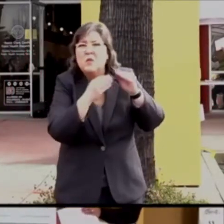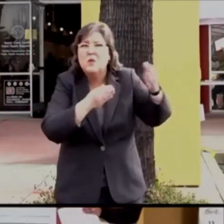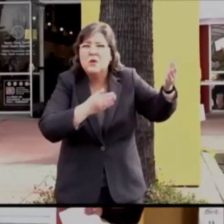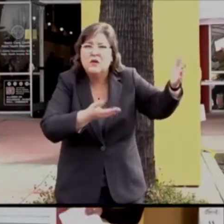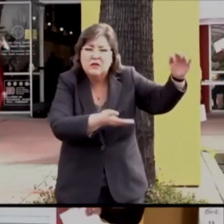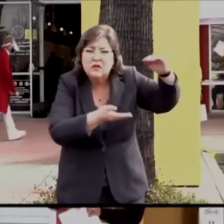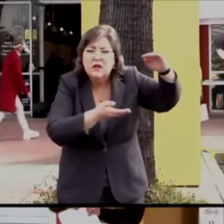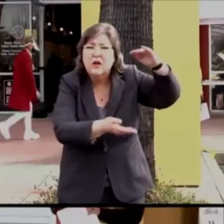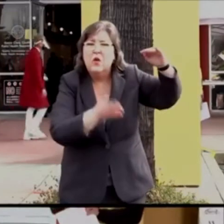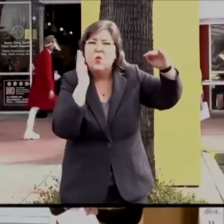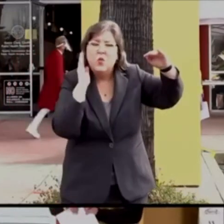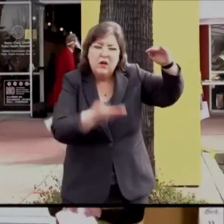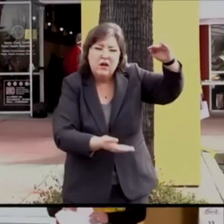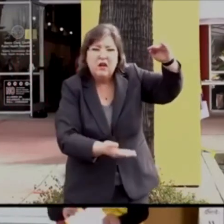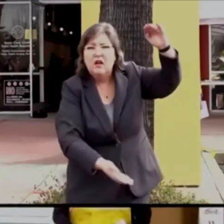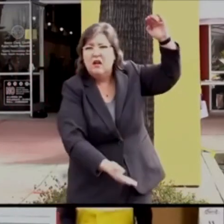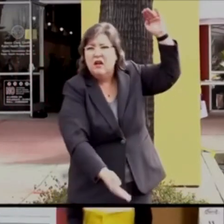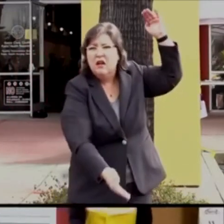We definitely.